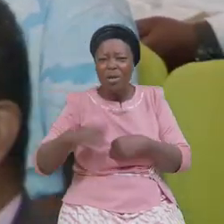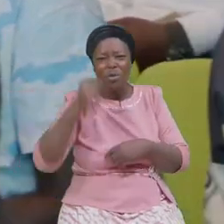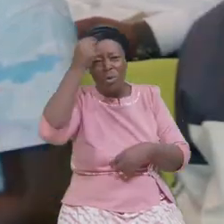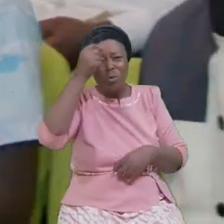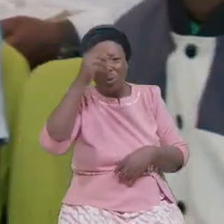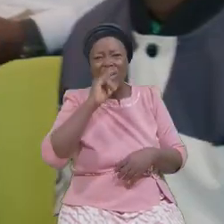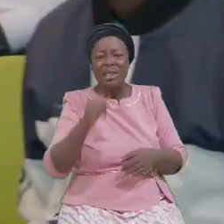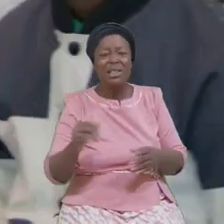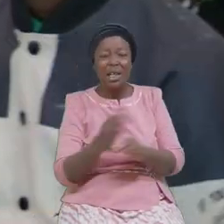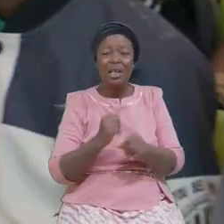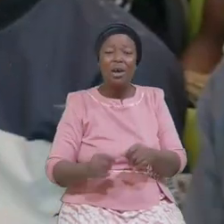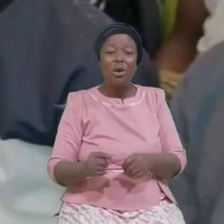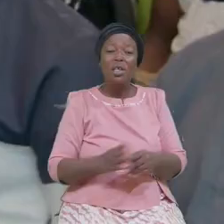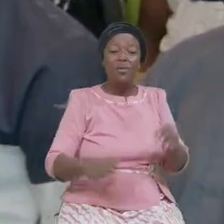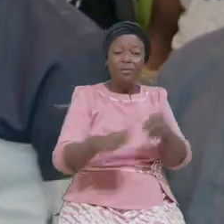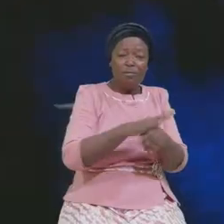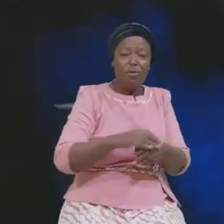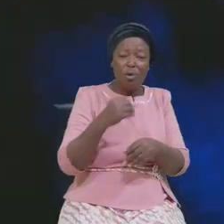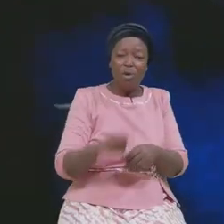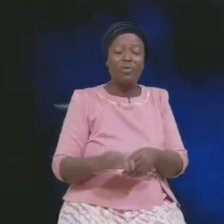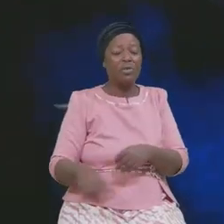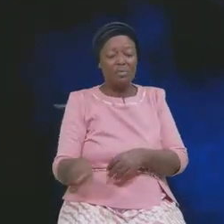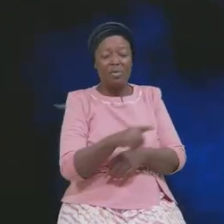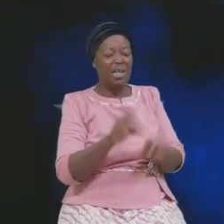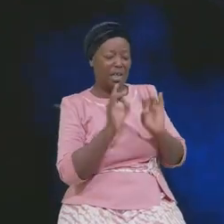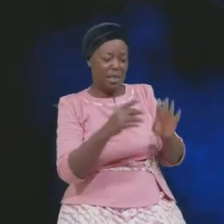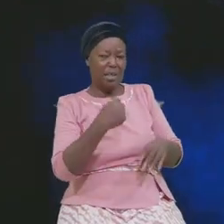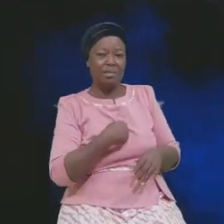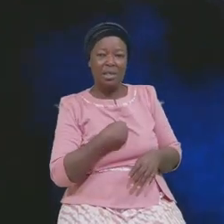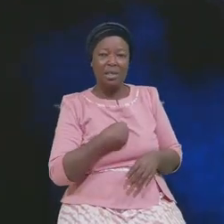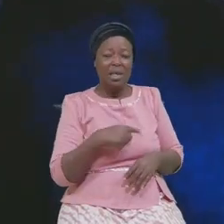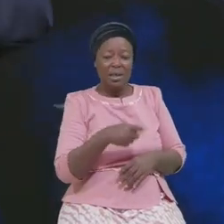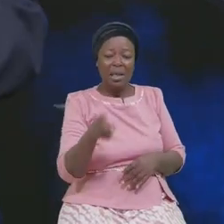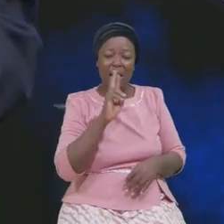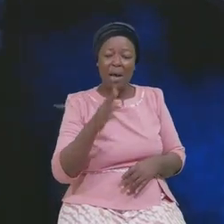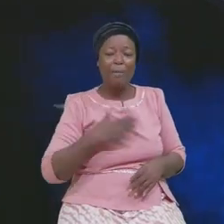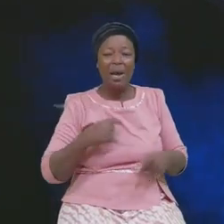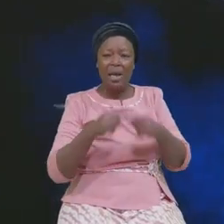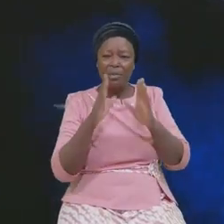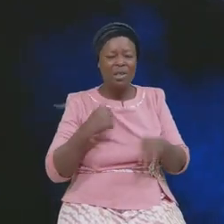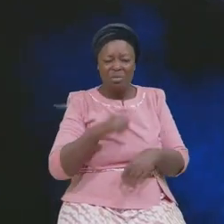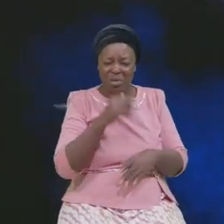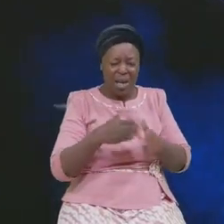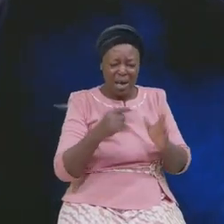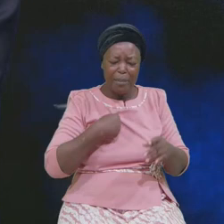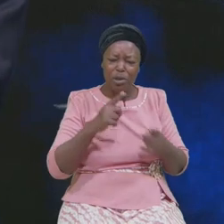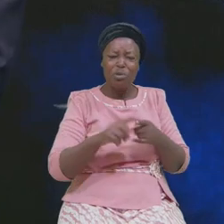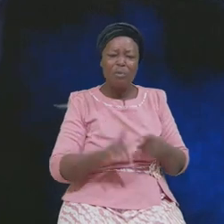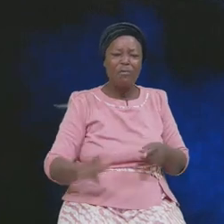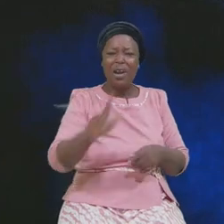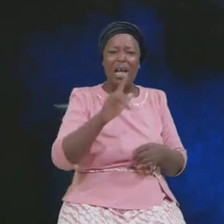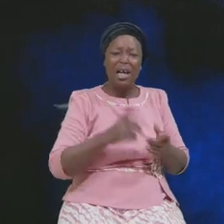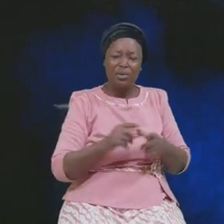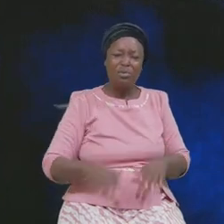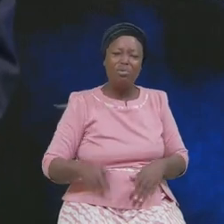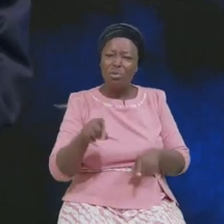taken up with they hate me. They're my enemies. They won't allow me to fly. And the